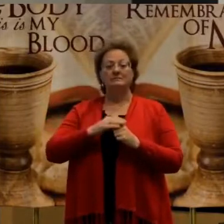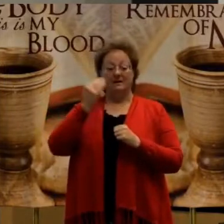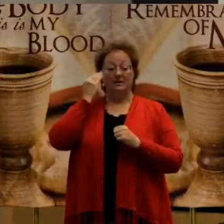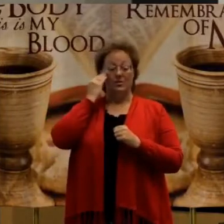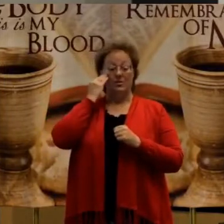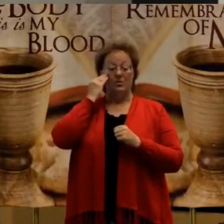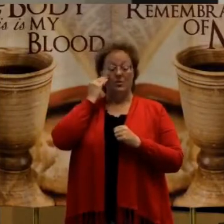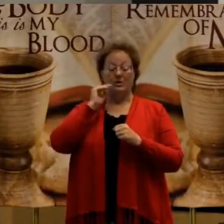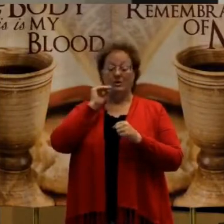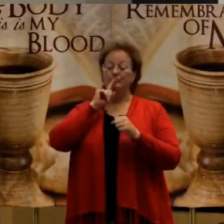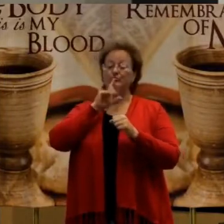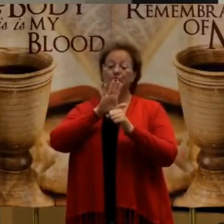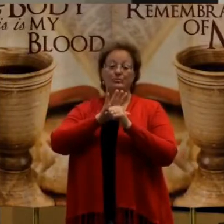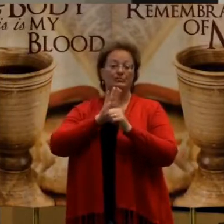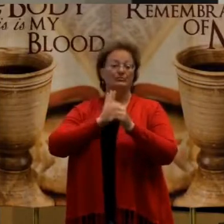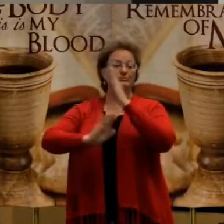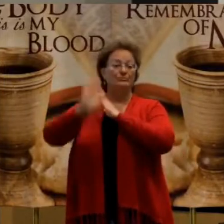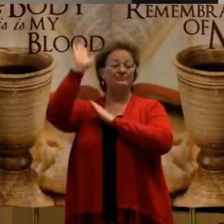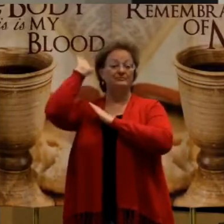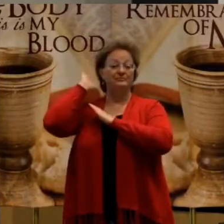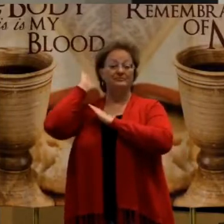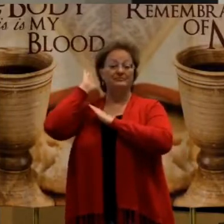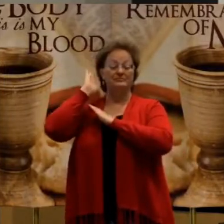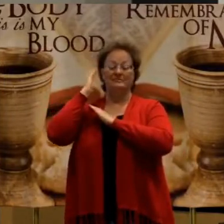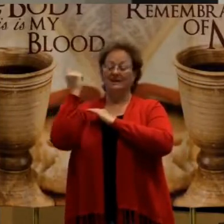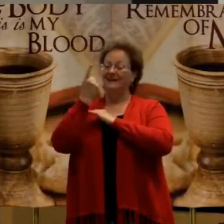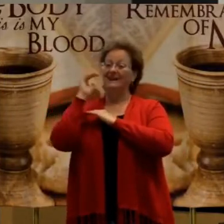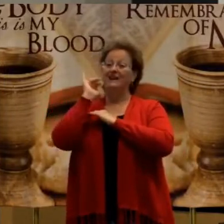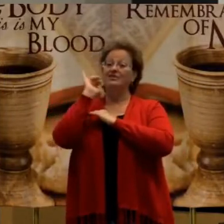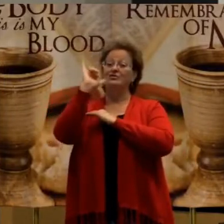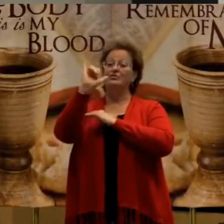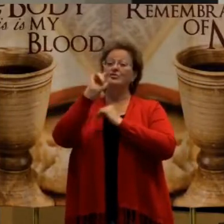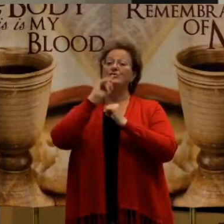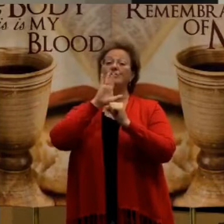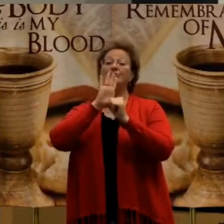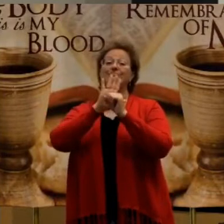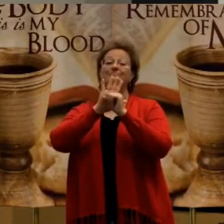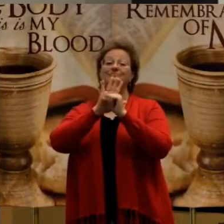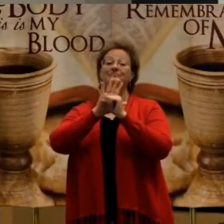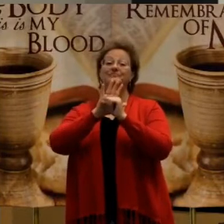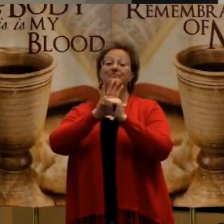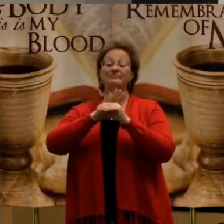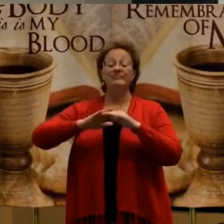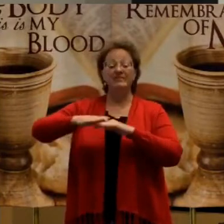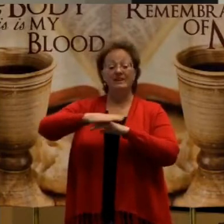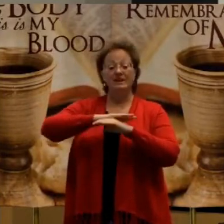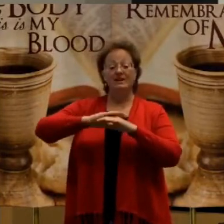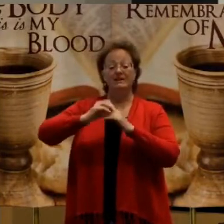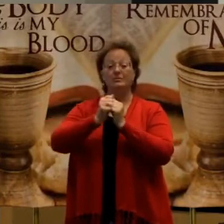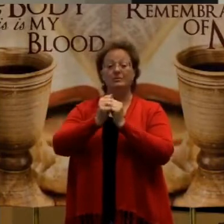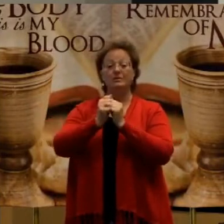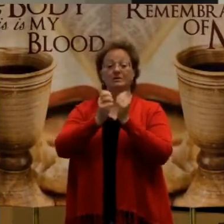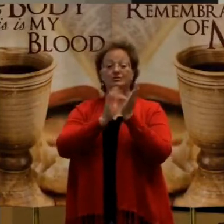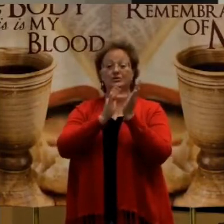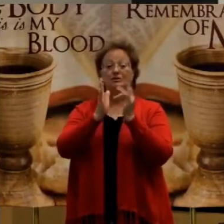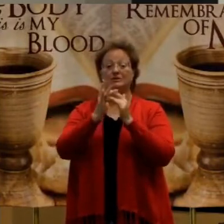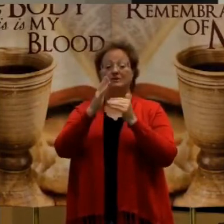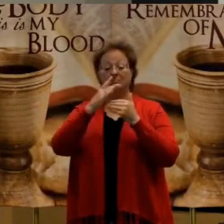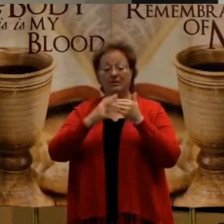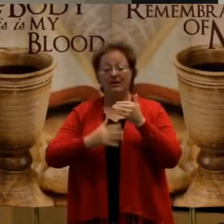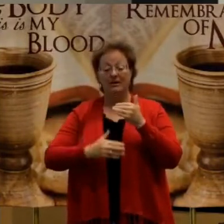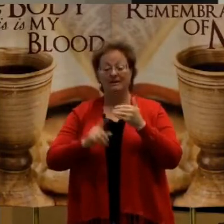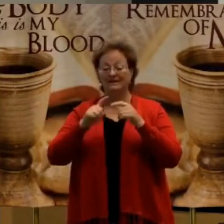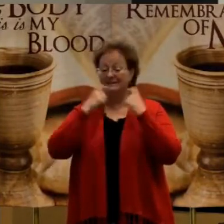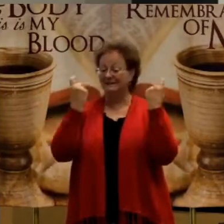with Abraham, Isaac, and Jacob is an everlasting covenant that is sealed in blood. Sin can't break that